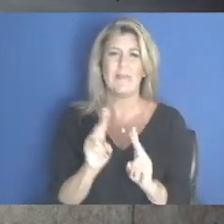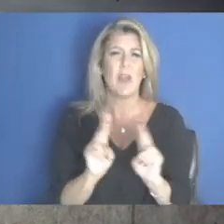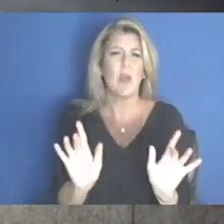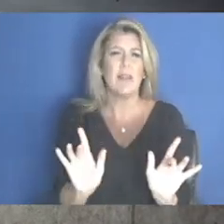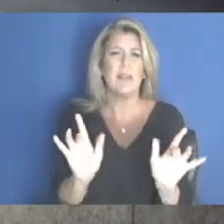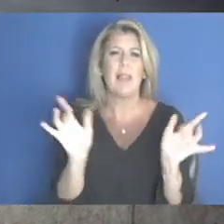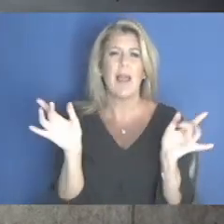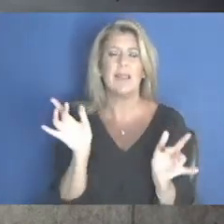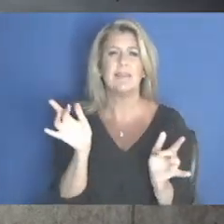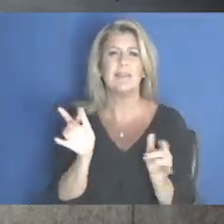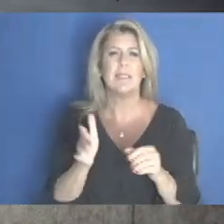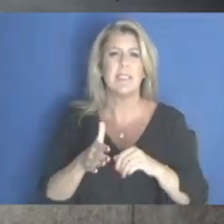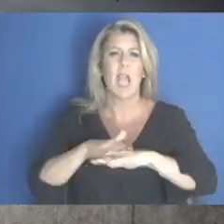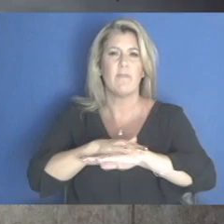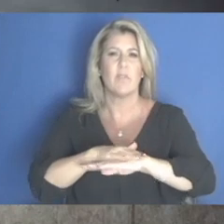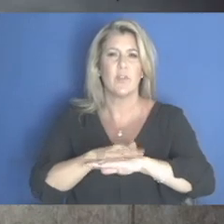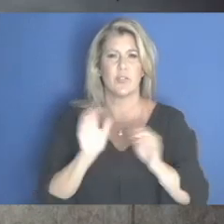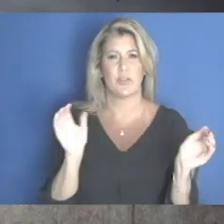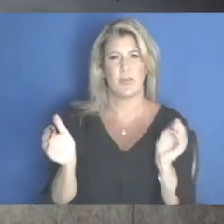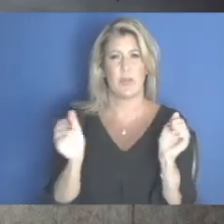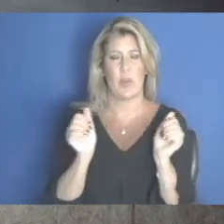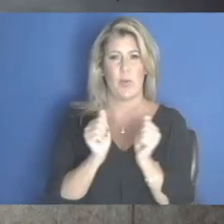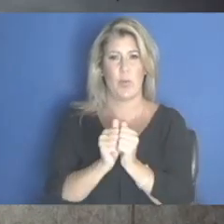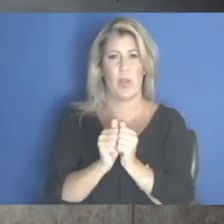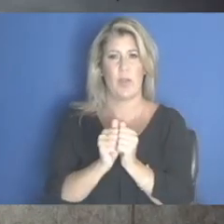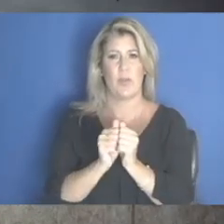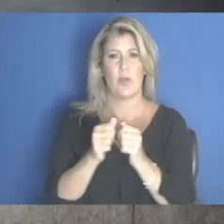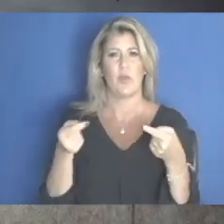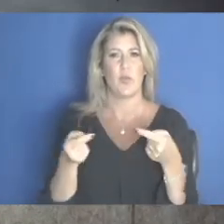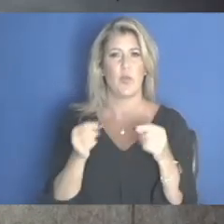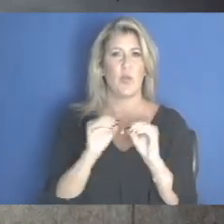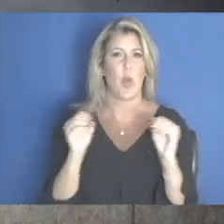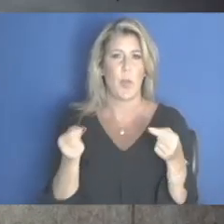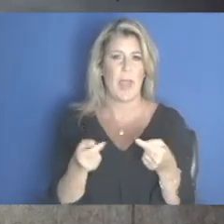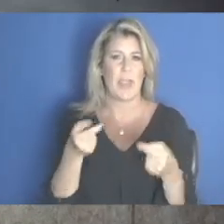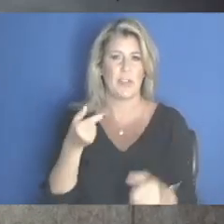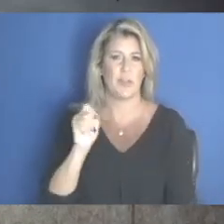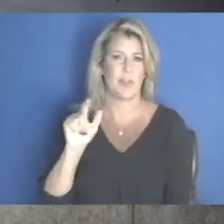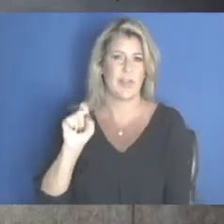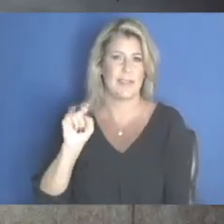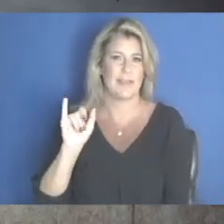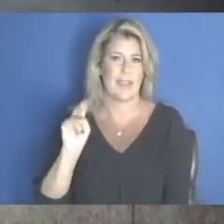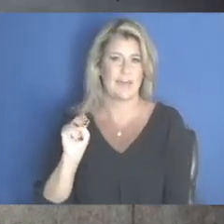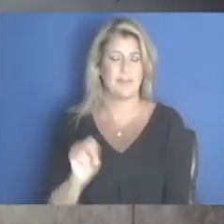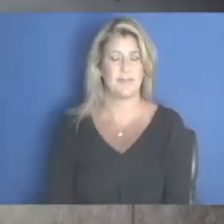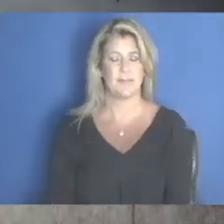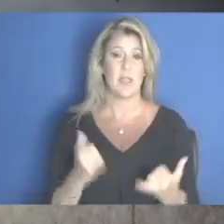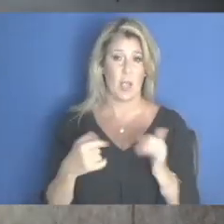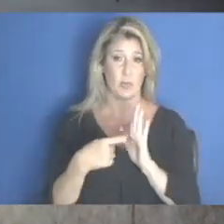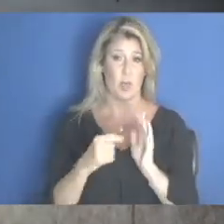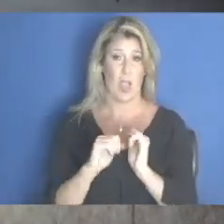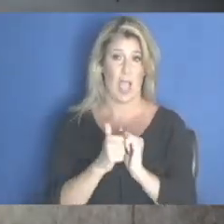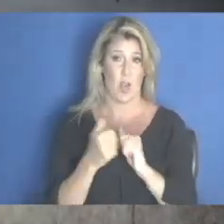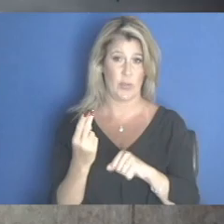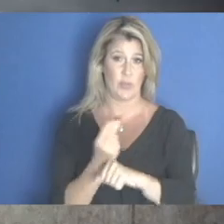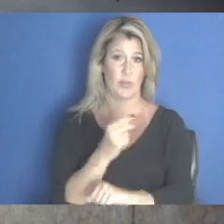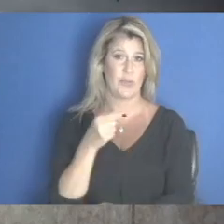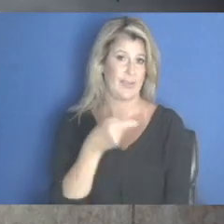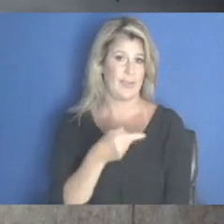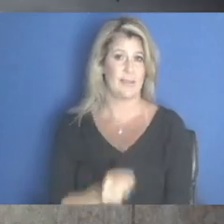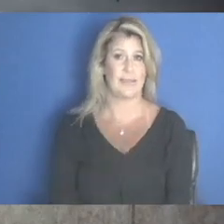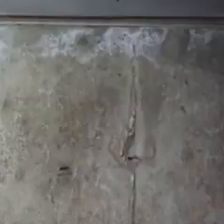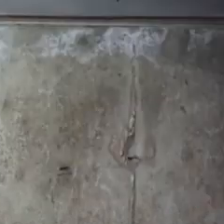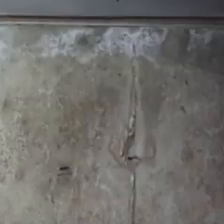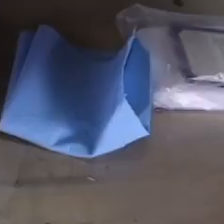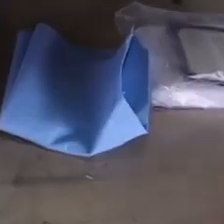it's a very light coverage compared to no paint gel stain. So now I'm going to show you